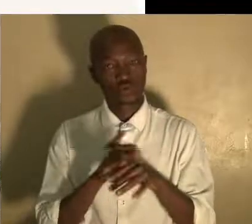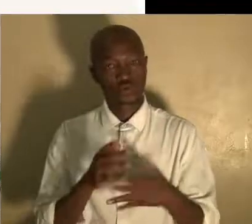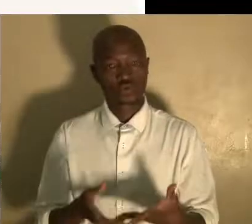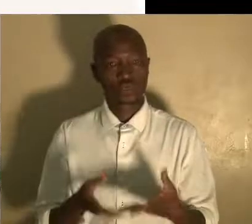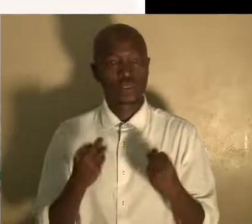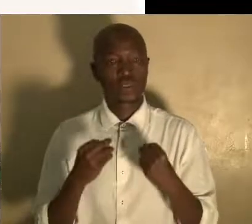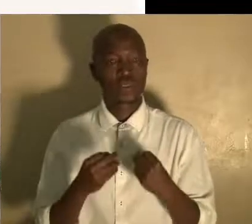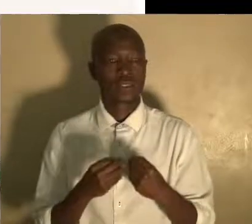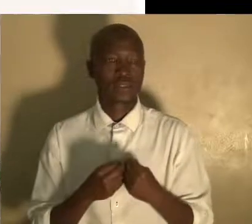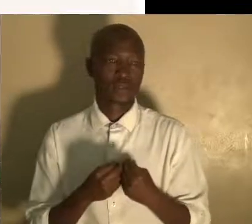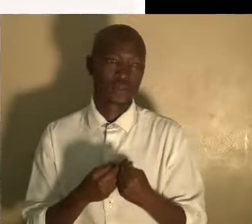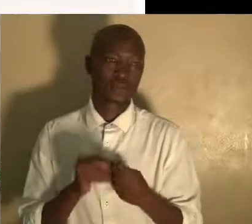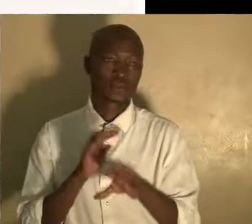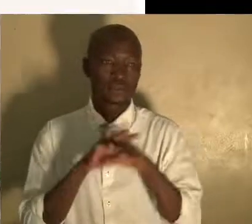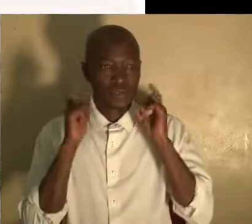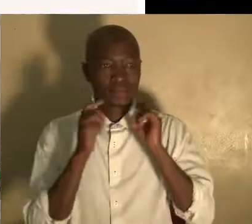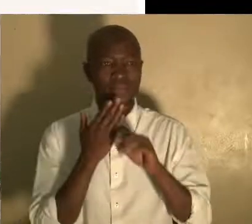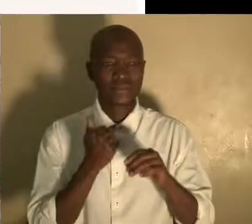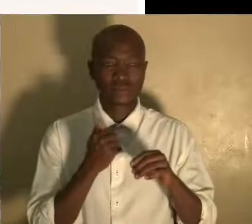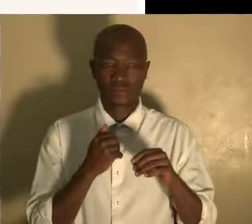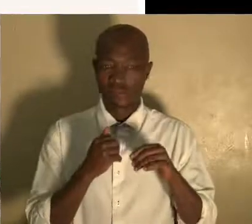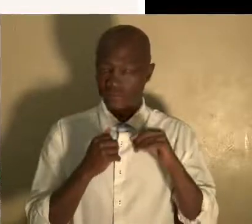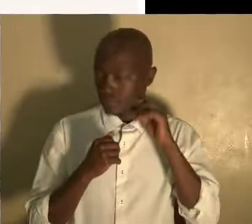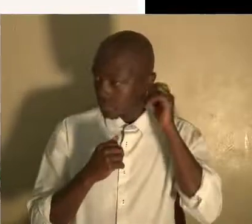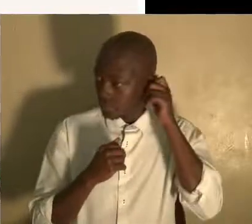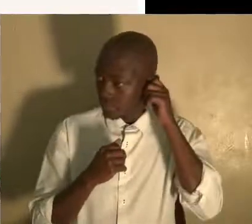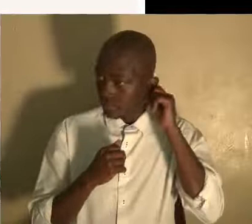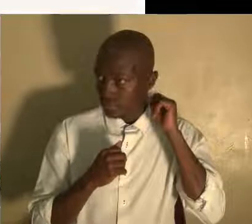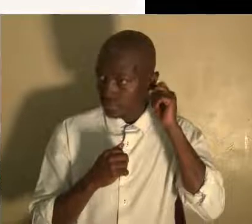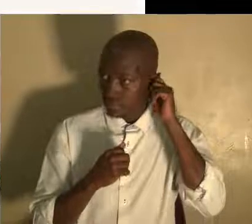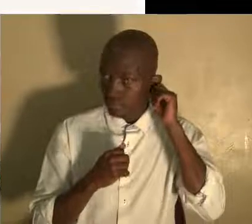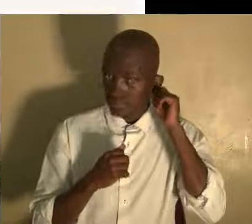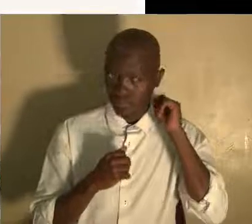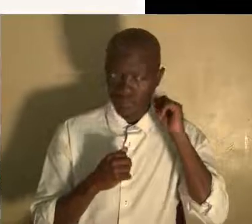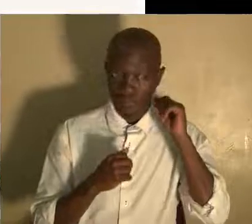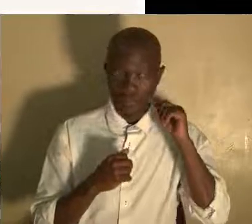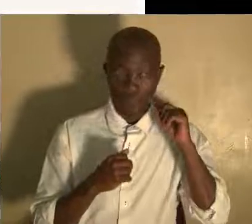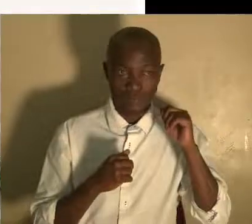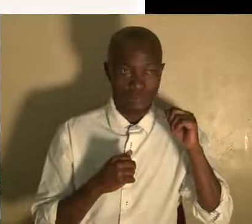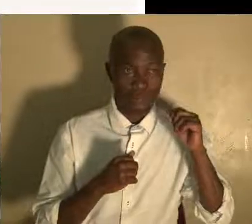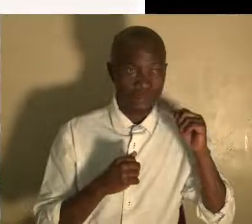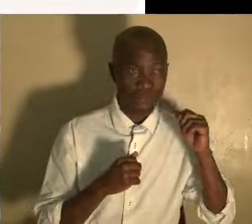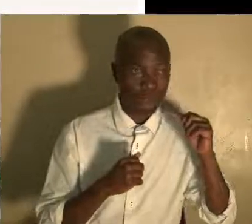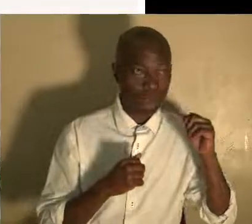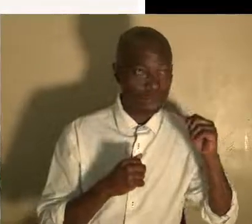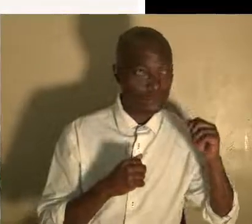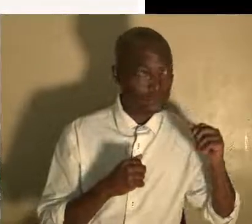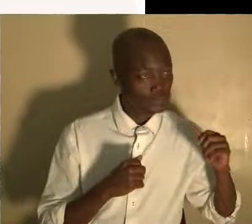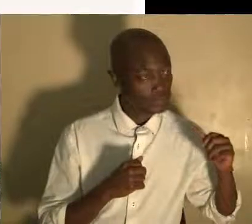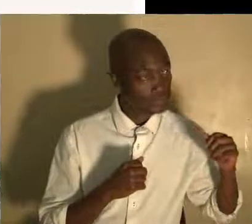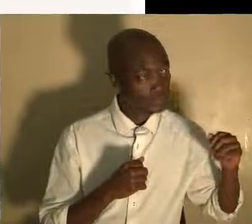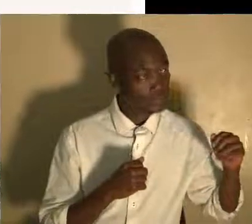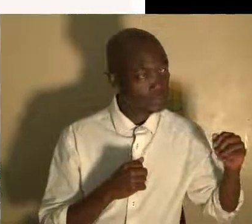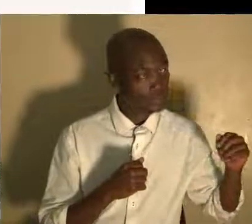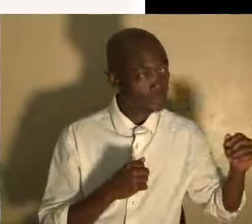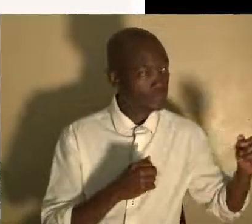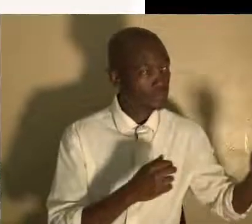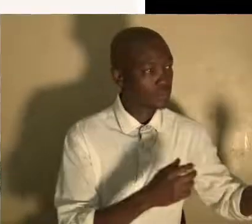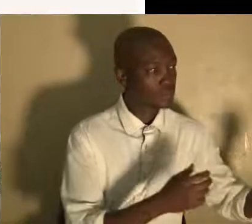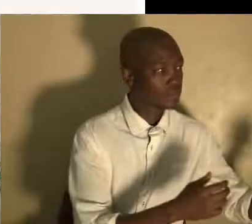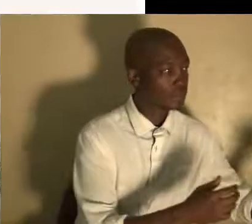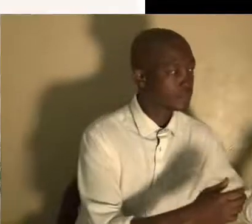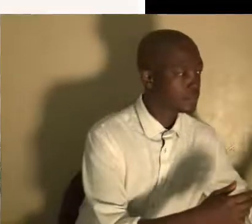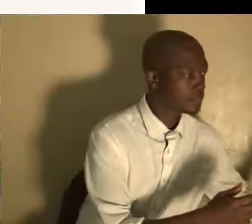obtain the inputs tsa lona to ensure gore re bana le a children's bill etlo